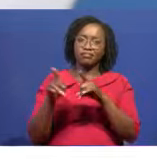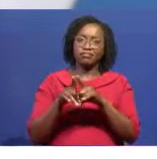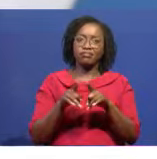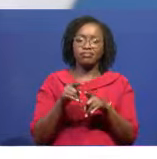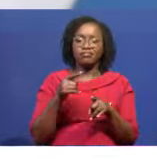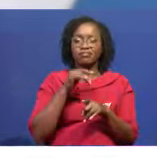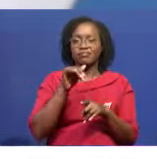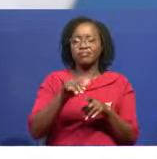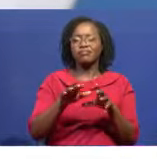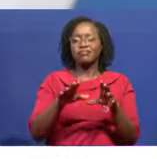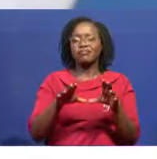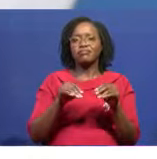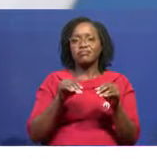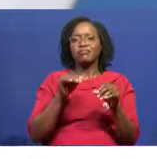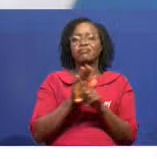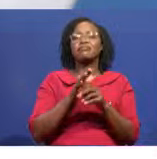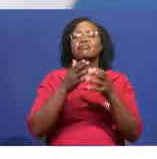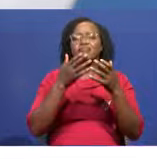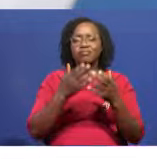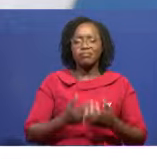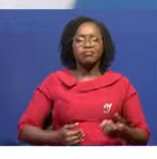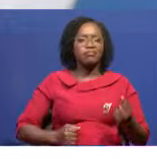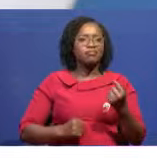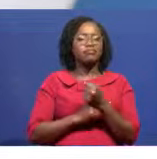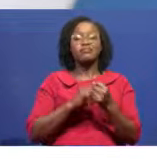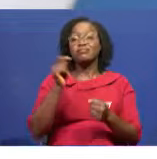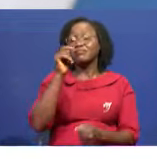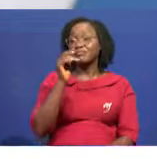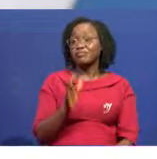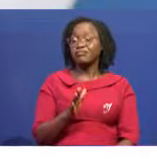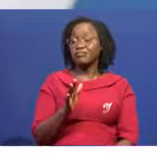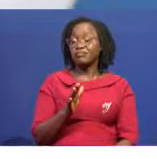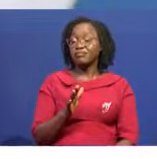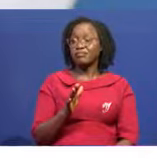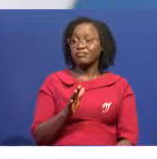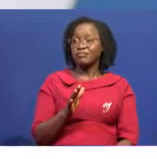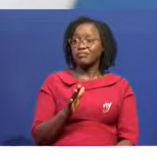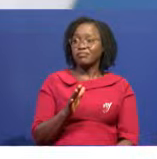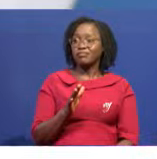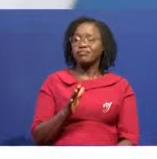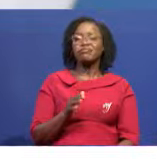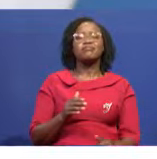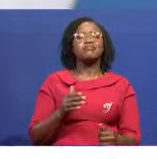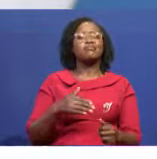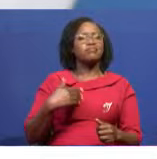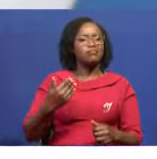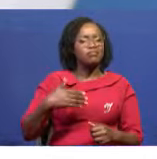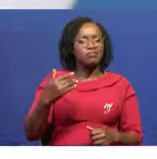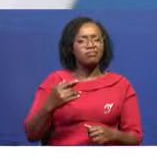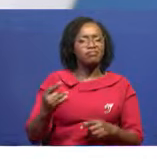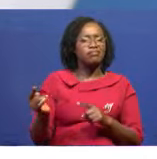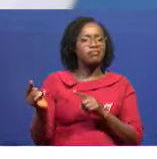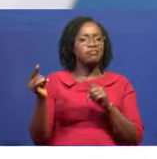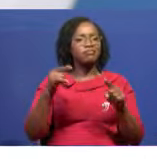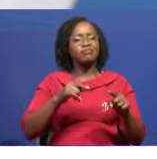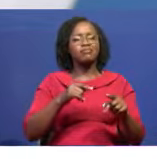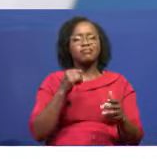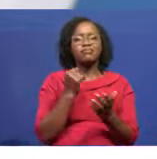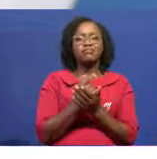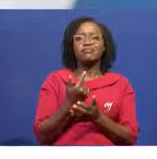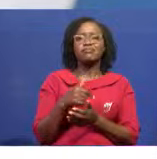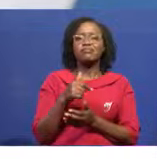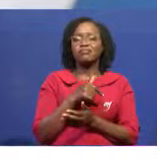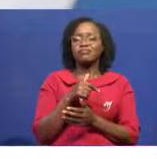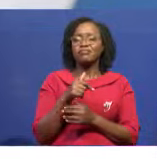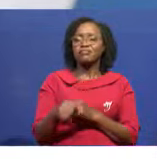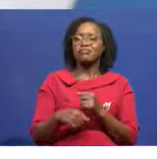that we have received a lot of overwhelming support from the Kenyan people and wananchi who have continuously come to the Ombudsman's office. Especially